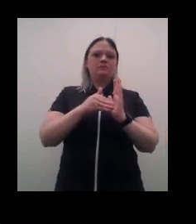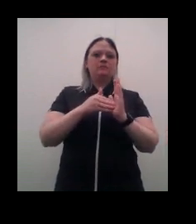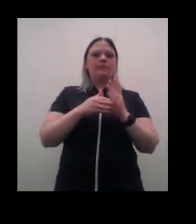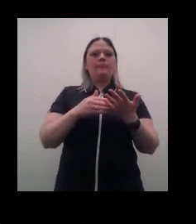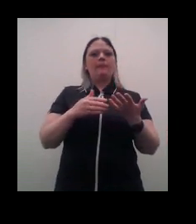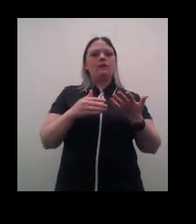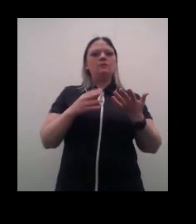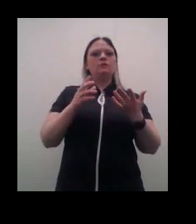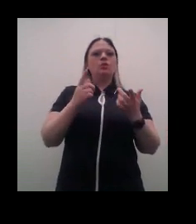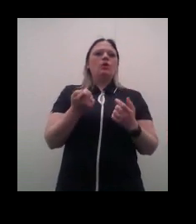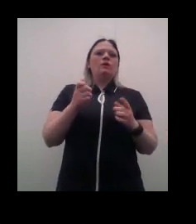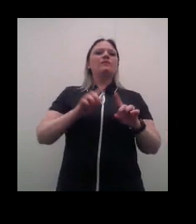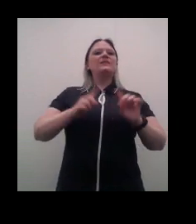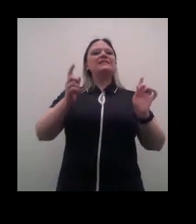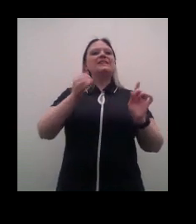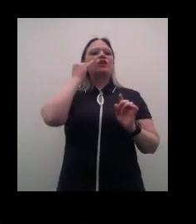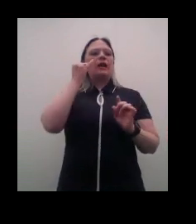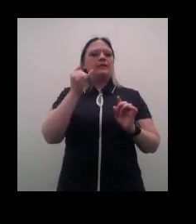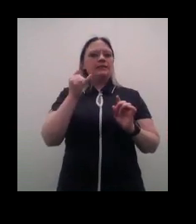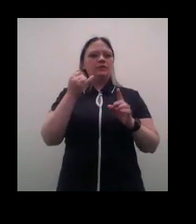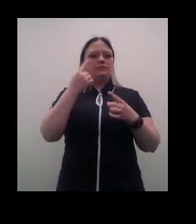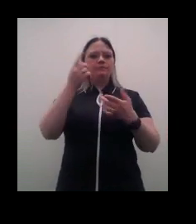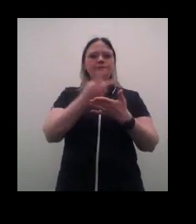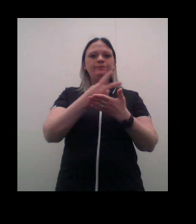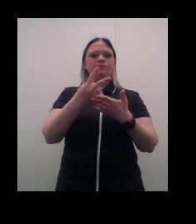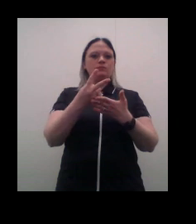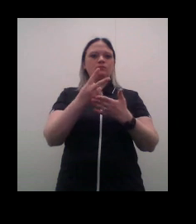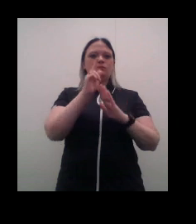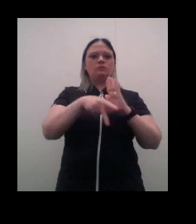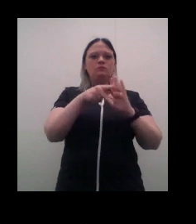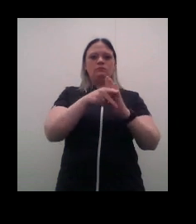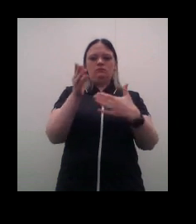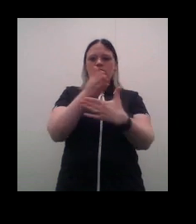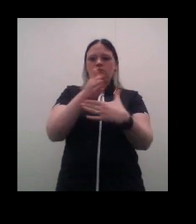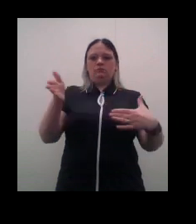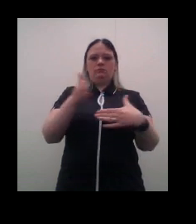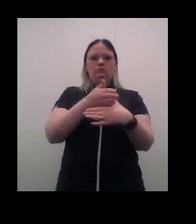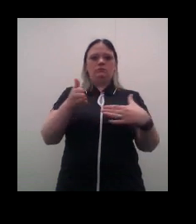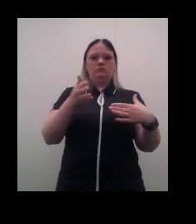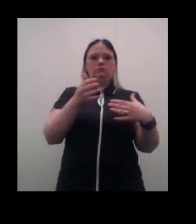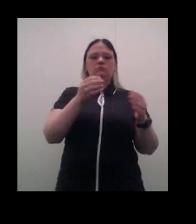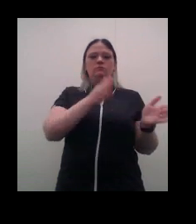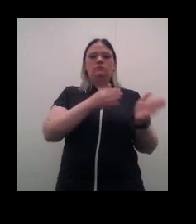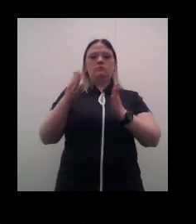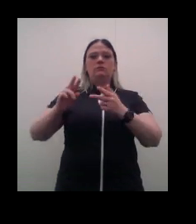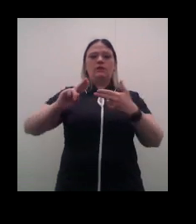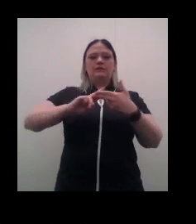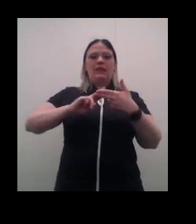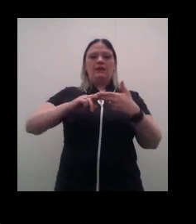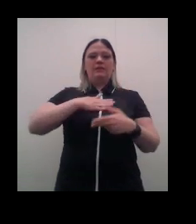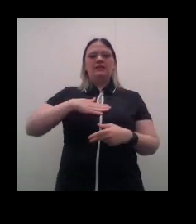you a little different idea, here it is over a 2-week period. So if we go to the next slide there, Derek,